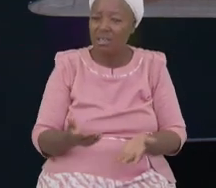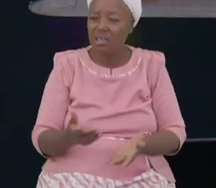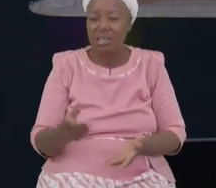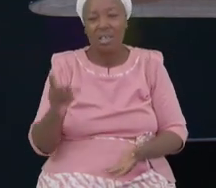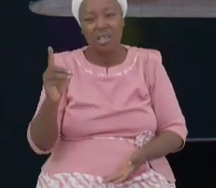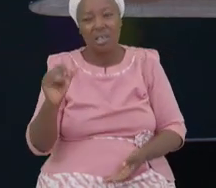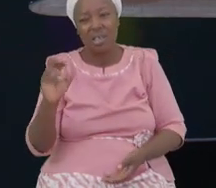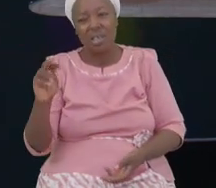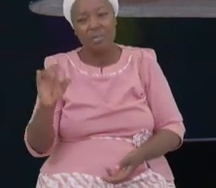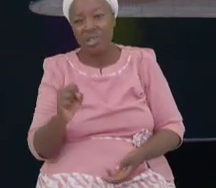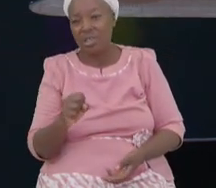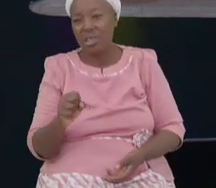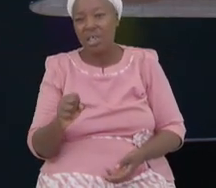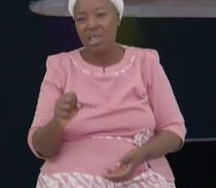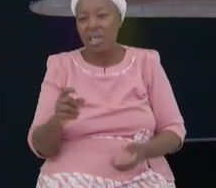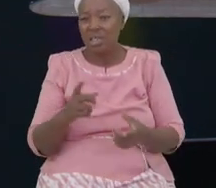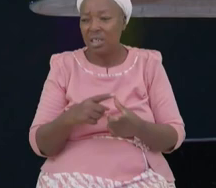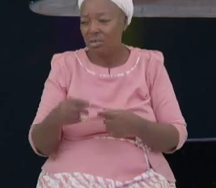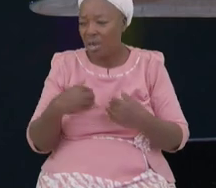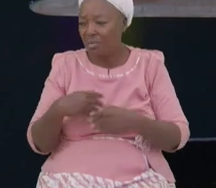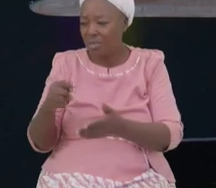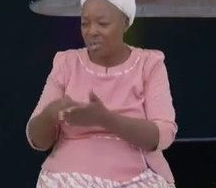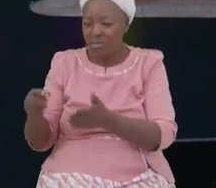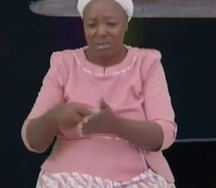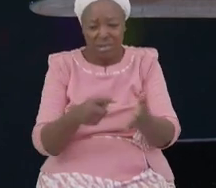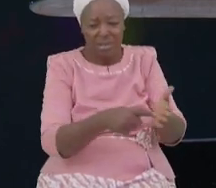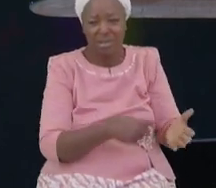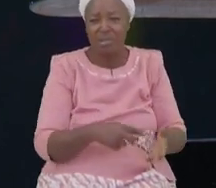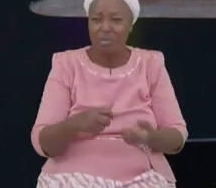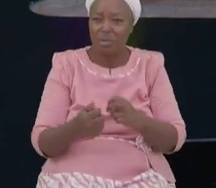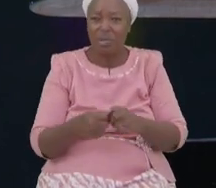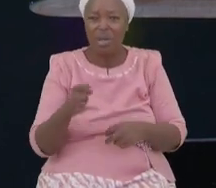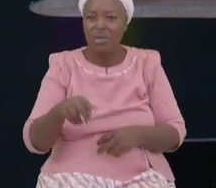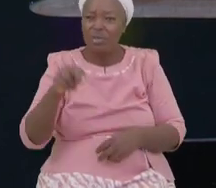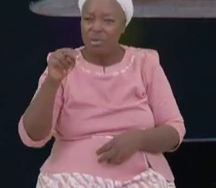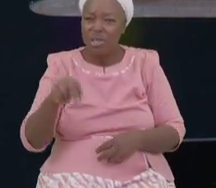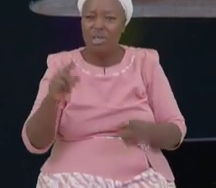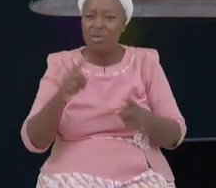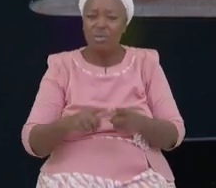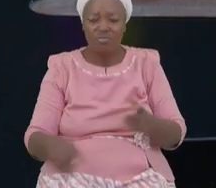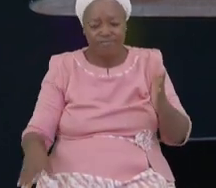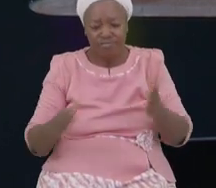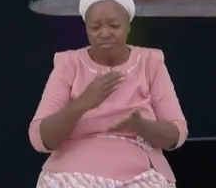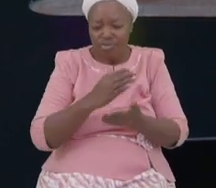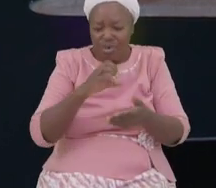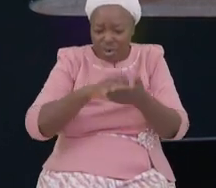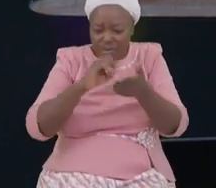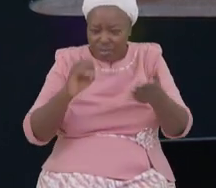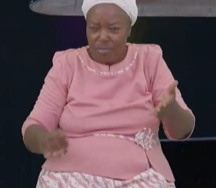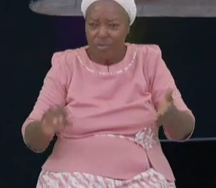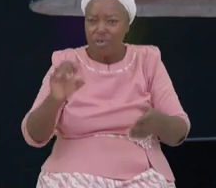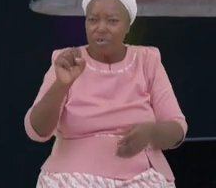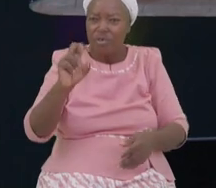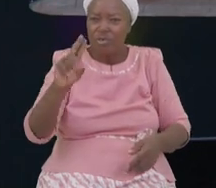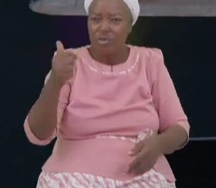type whatever. And then you have this challenge. You need to cut off sugar from your